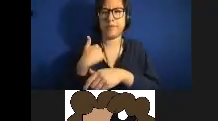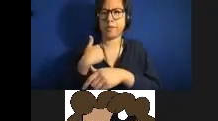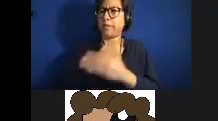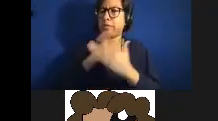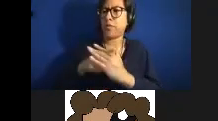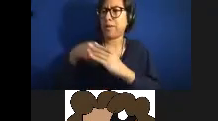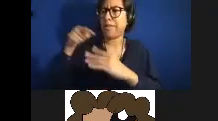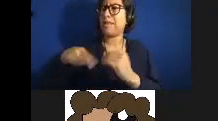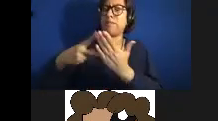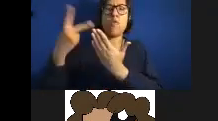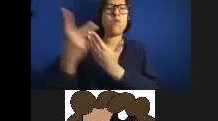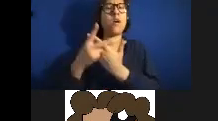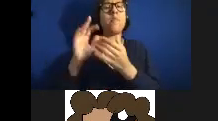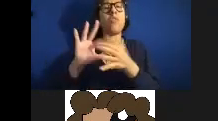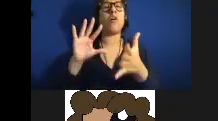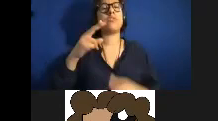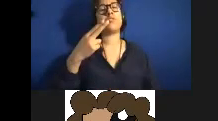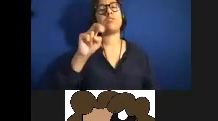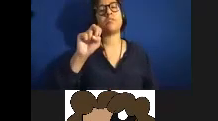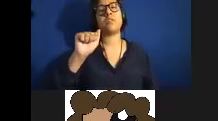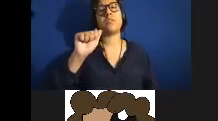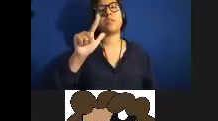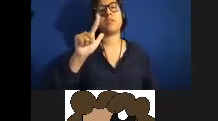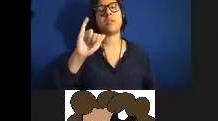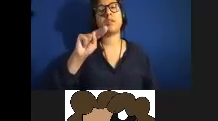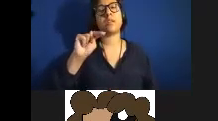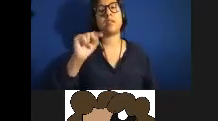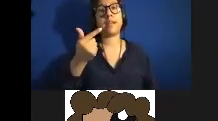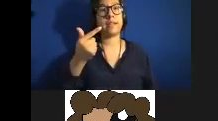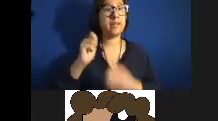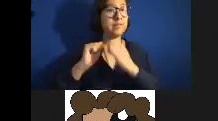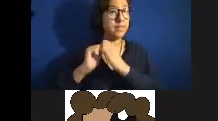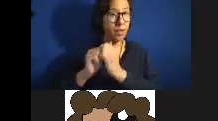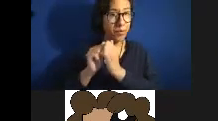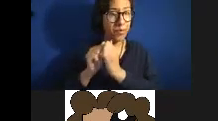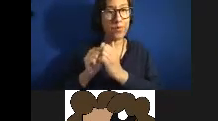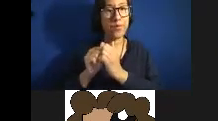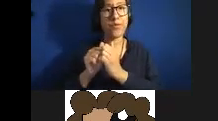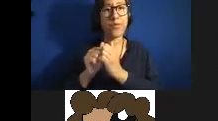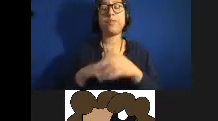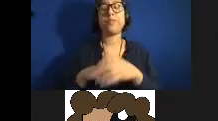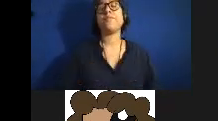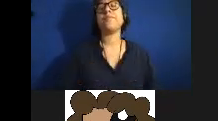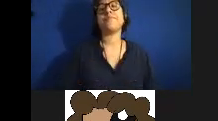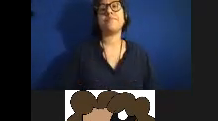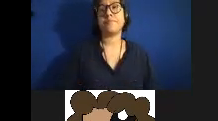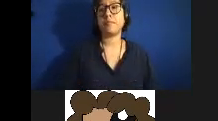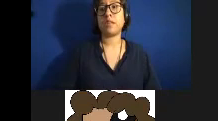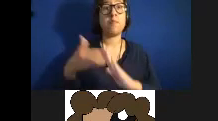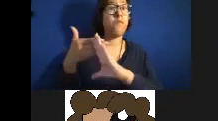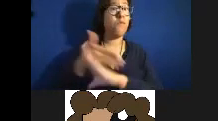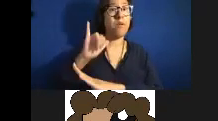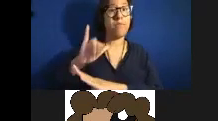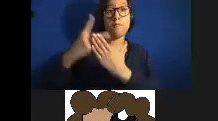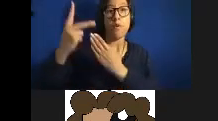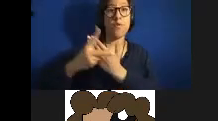effort that we launched called Healing Together. You know, we had been for several years prior to the launch of the